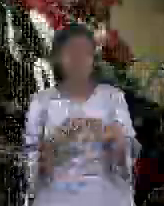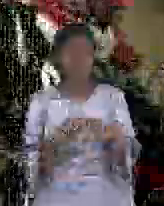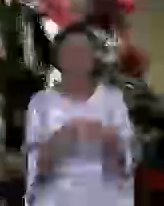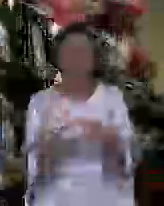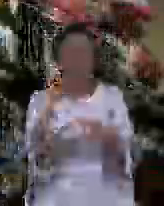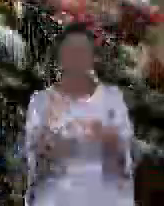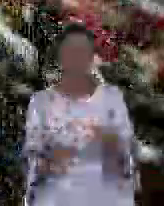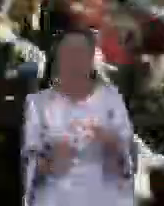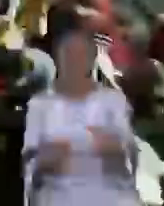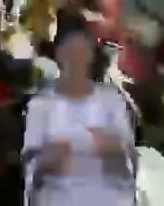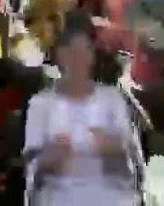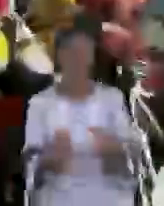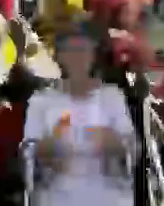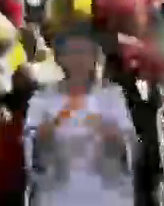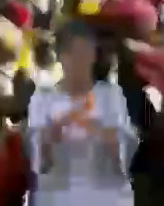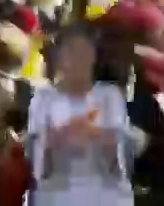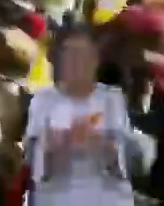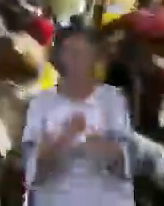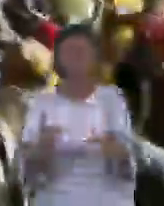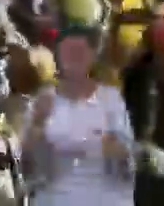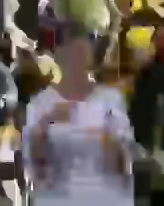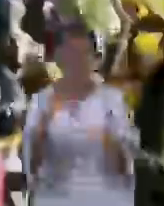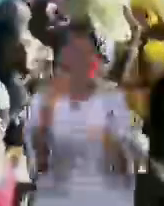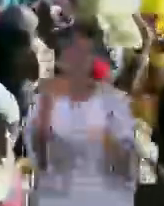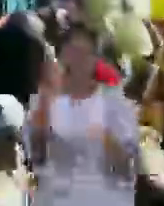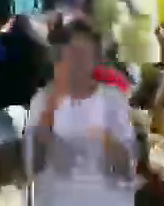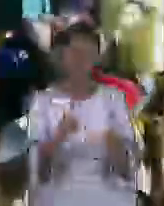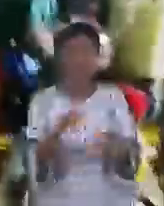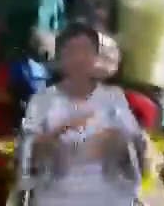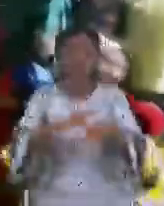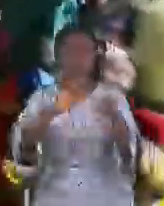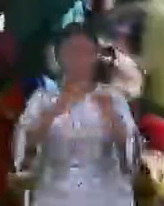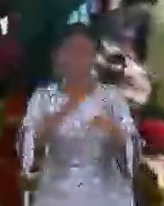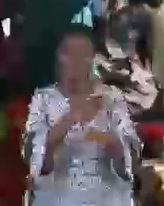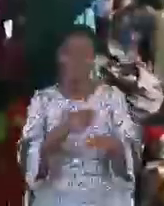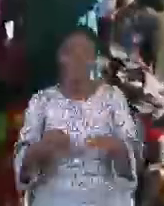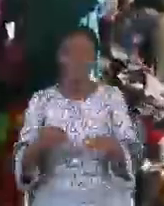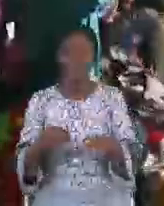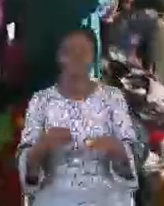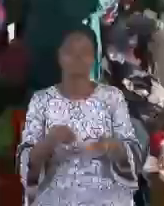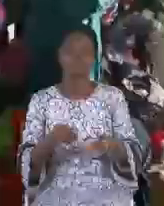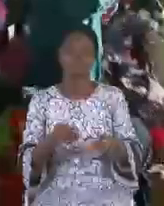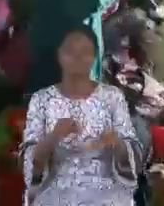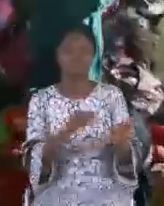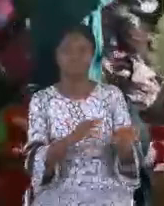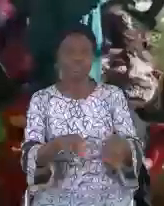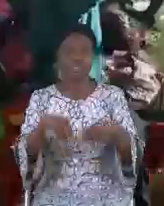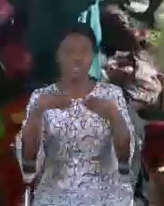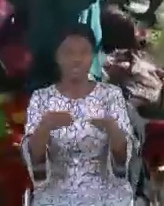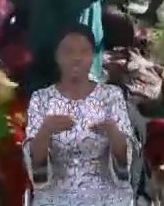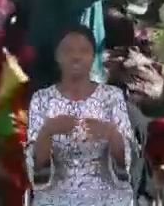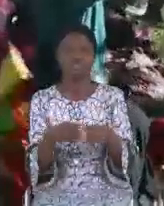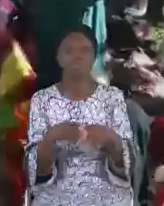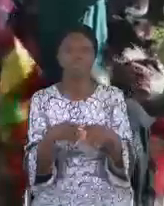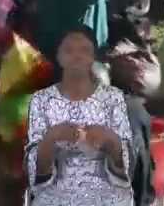and fill the form. Fill the form online and submit. Those who are